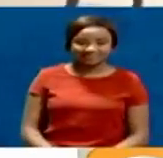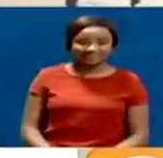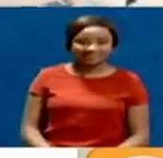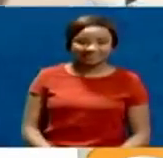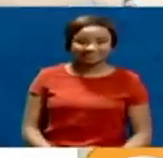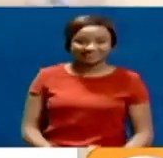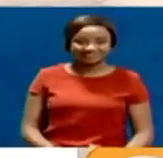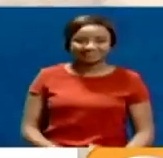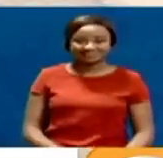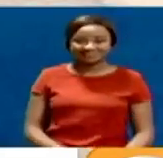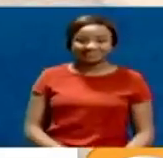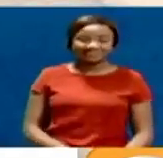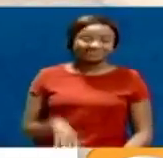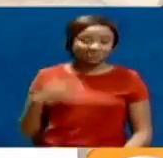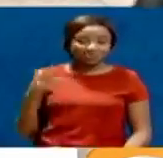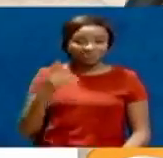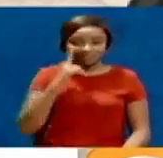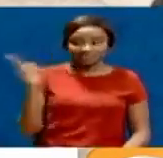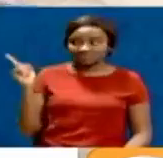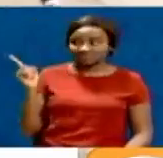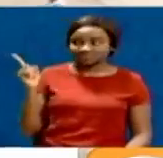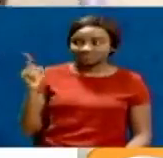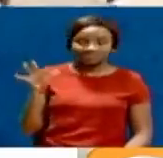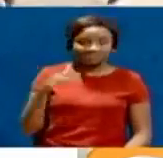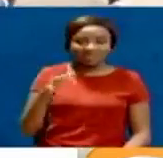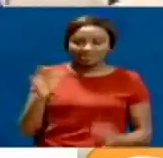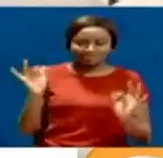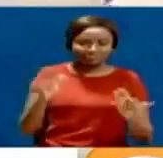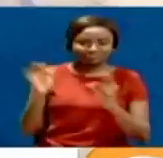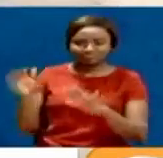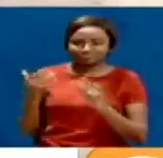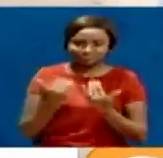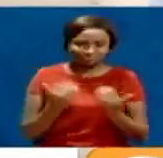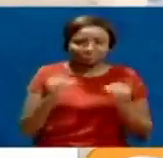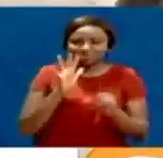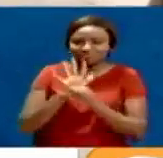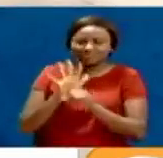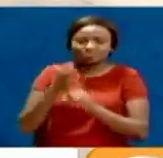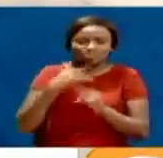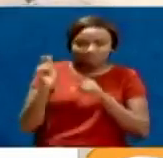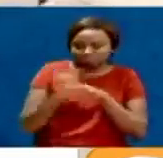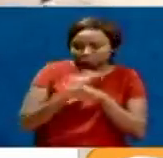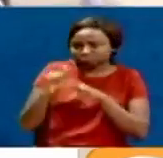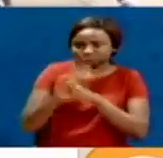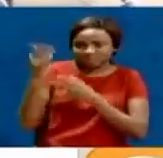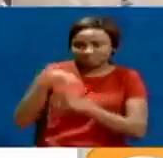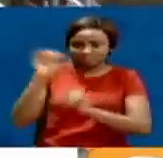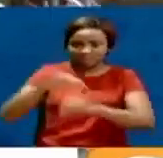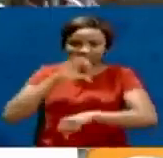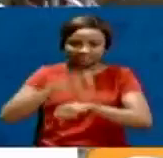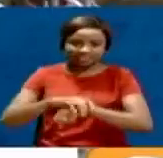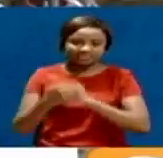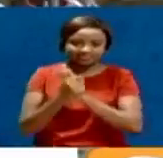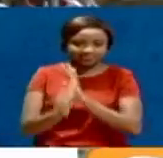Thursday mornings, you will find the Ngei Hall in Huruma filled with eager budding fencers, training and hoping to hone their